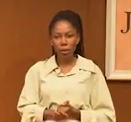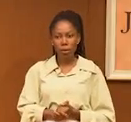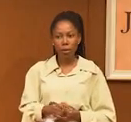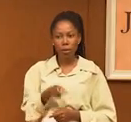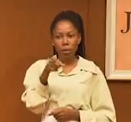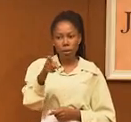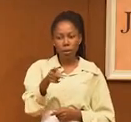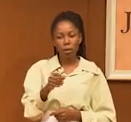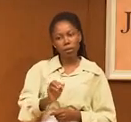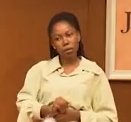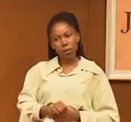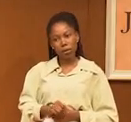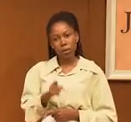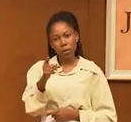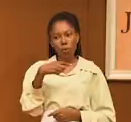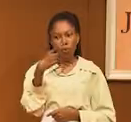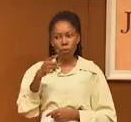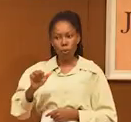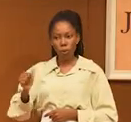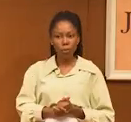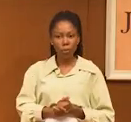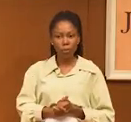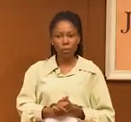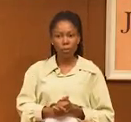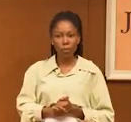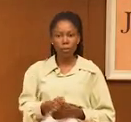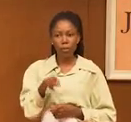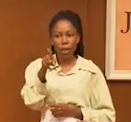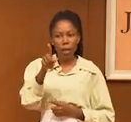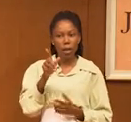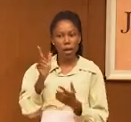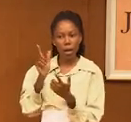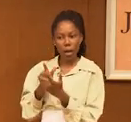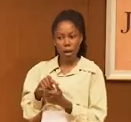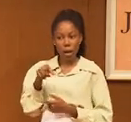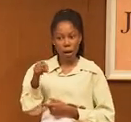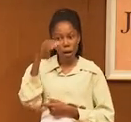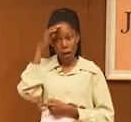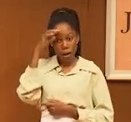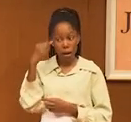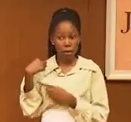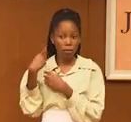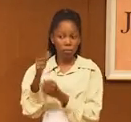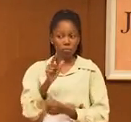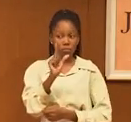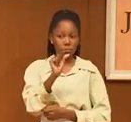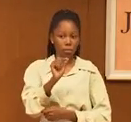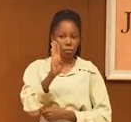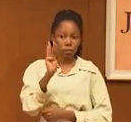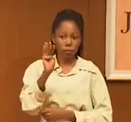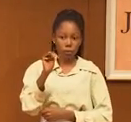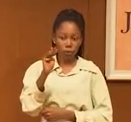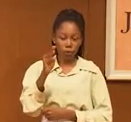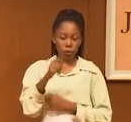case between I and my ex-boyfriend. I met him since 2014 at his